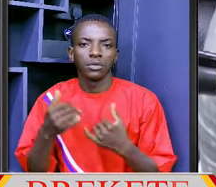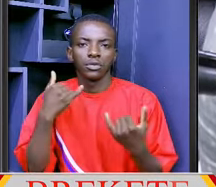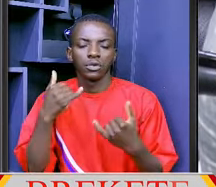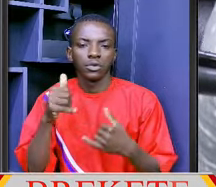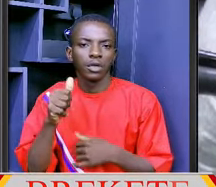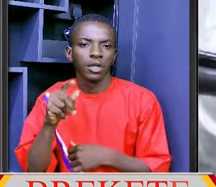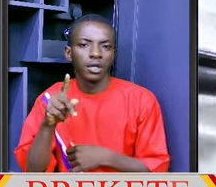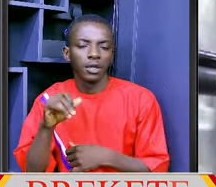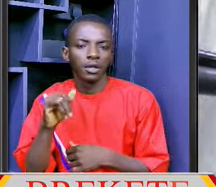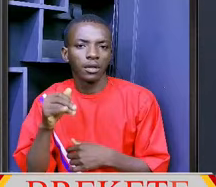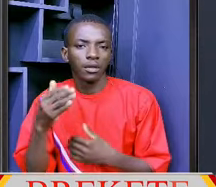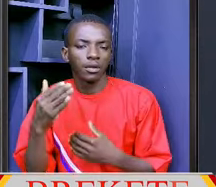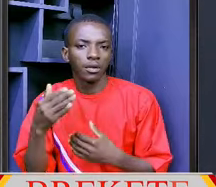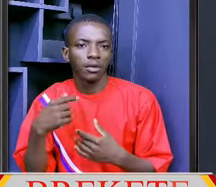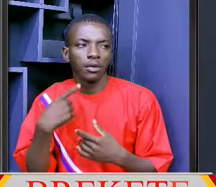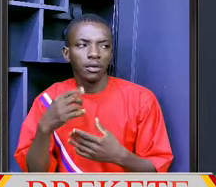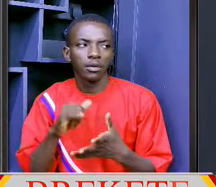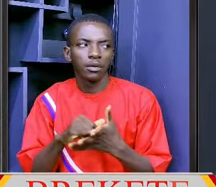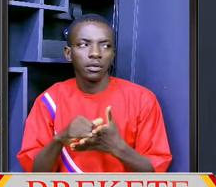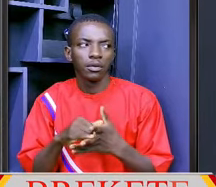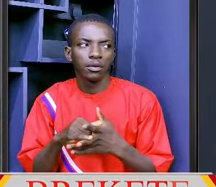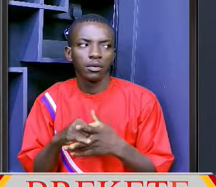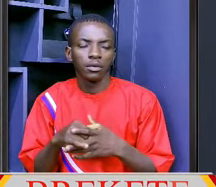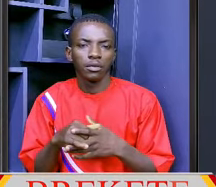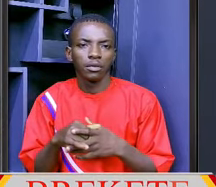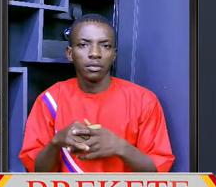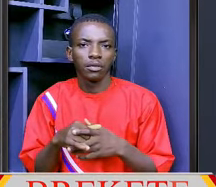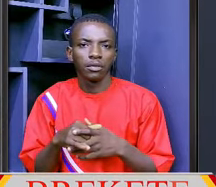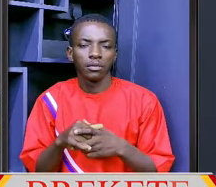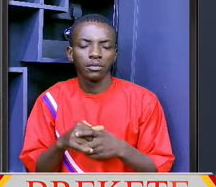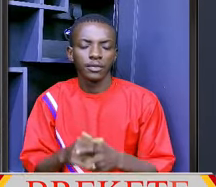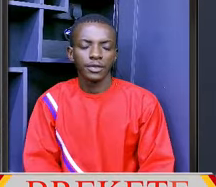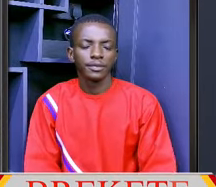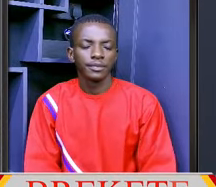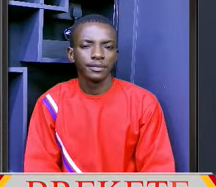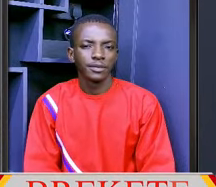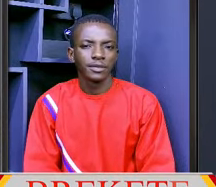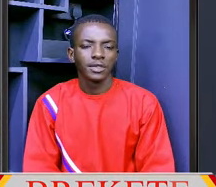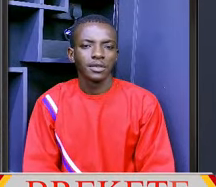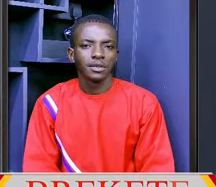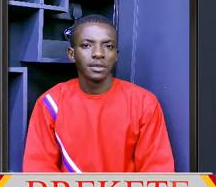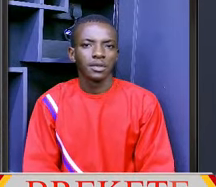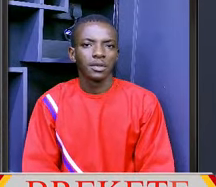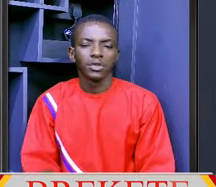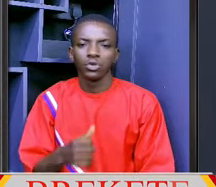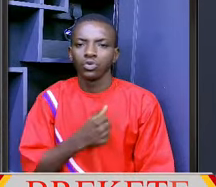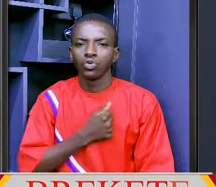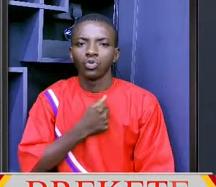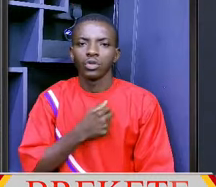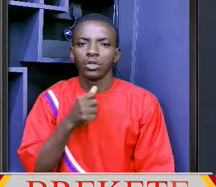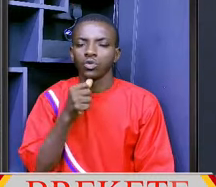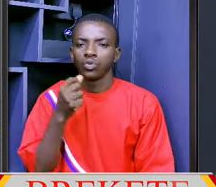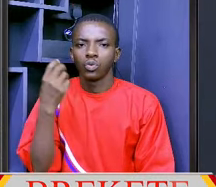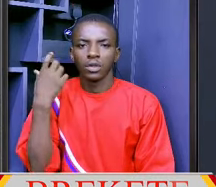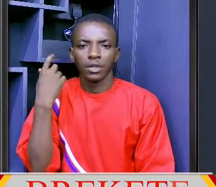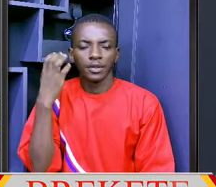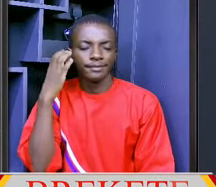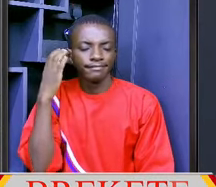iPad yesterday to tell him that the representative of the MD is going to call him. But he said he was being like he will call him